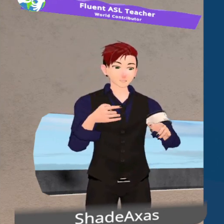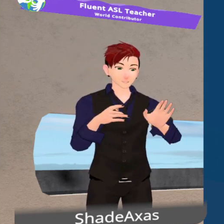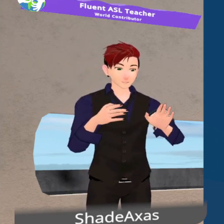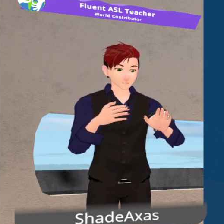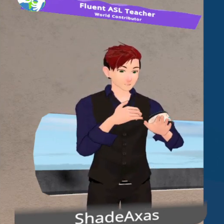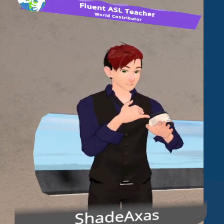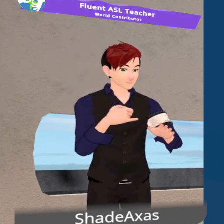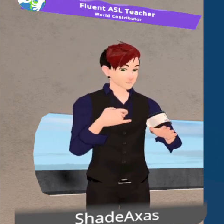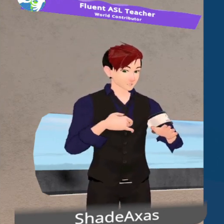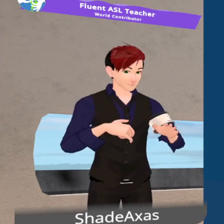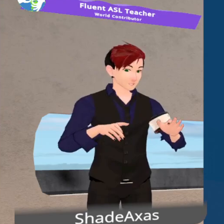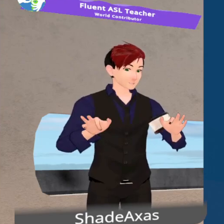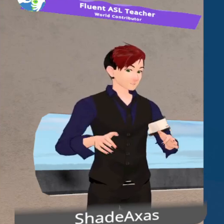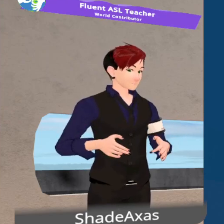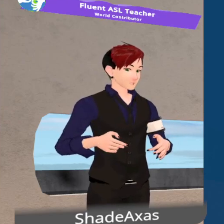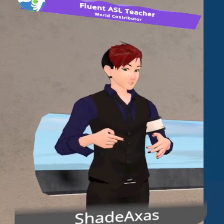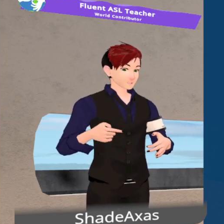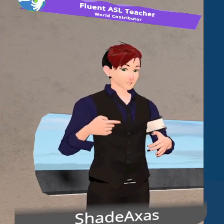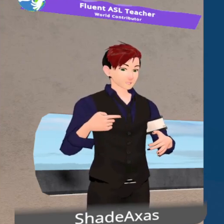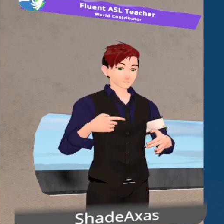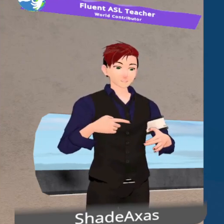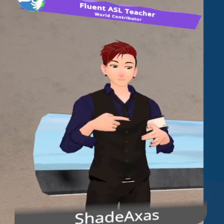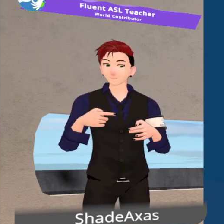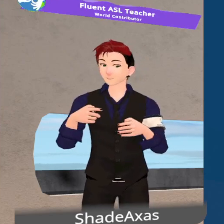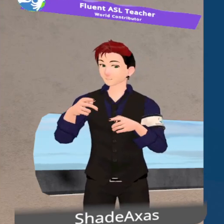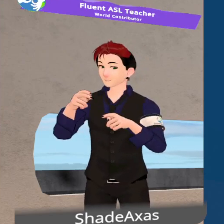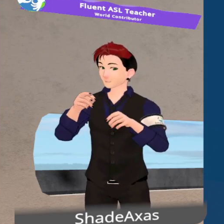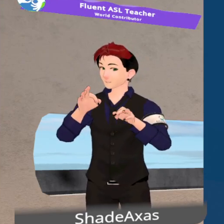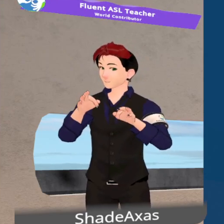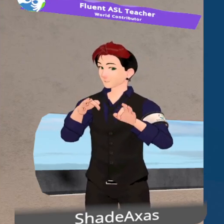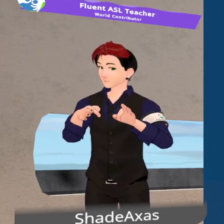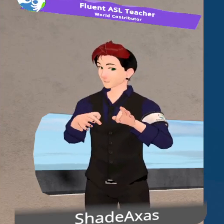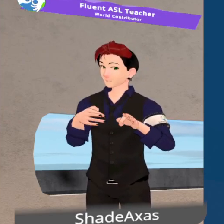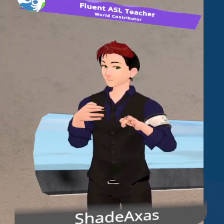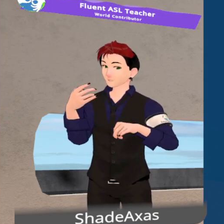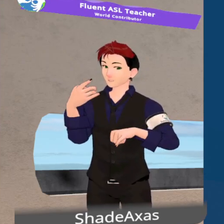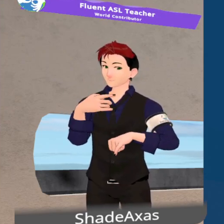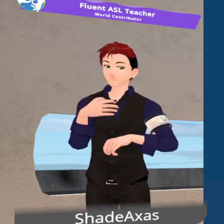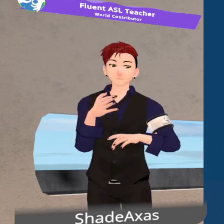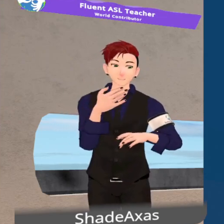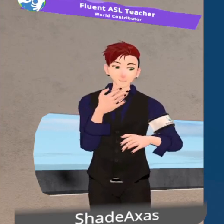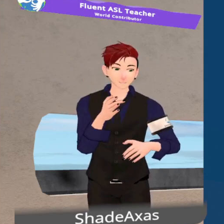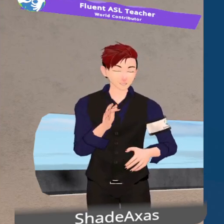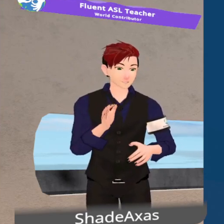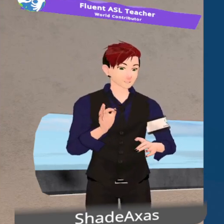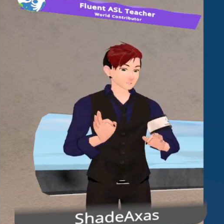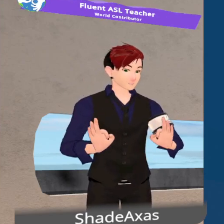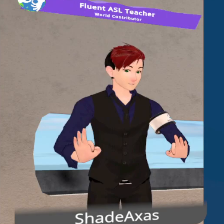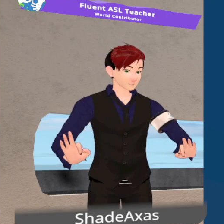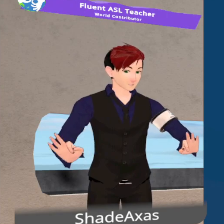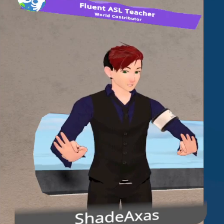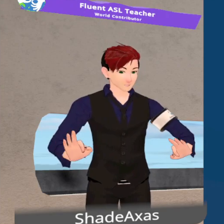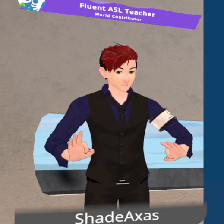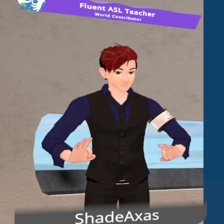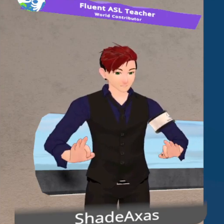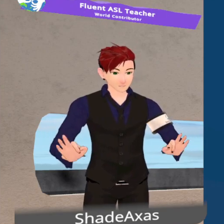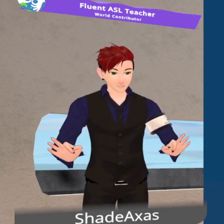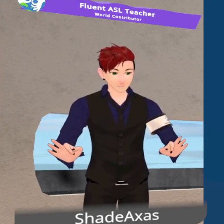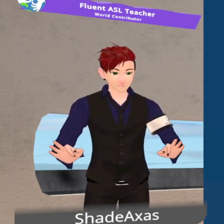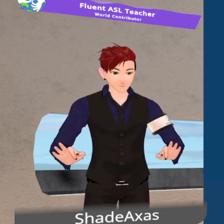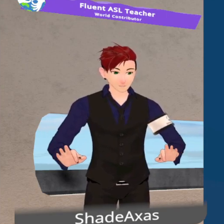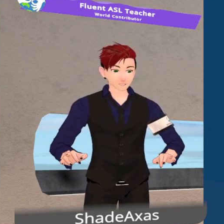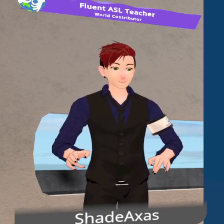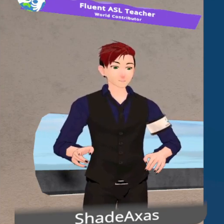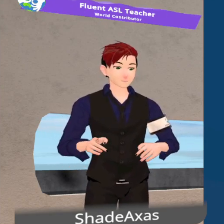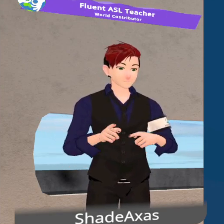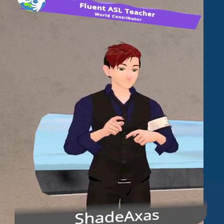Which unfortunately I've done. I am a professional interpreter, and one day, luckily, it was a very like low